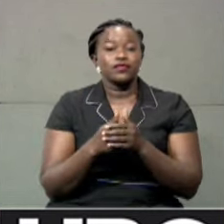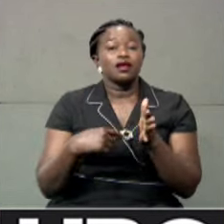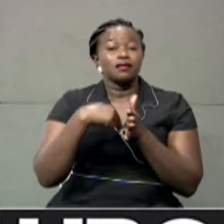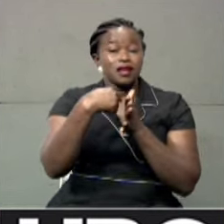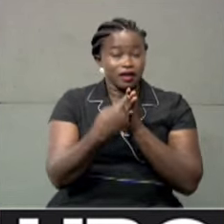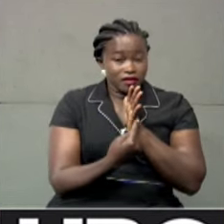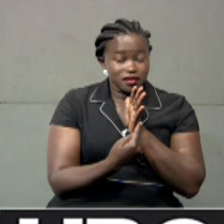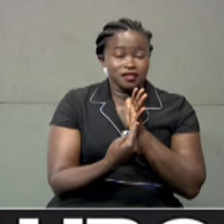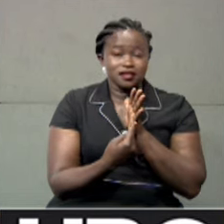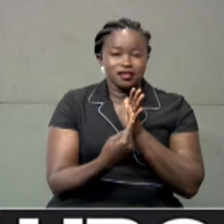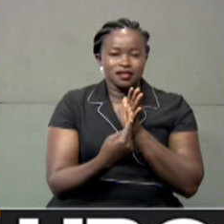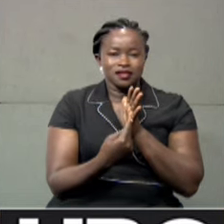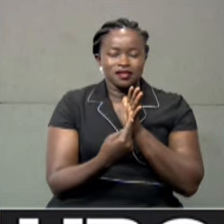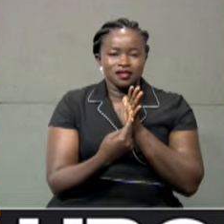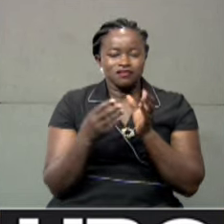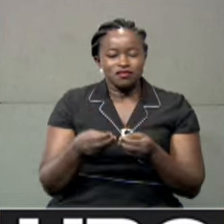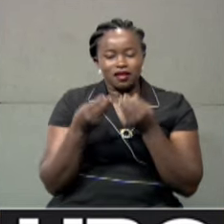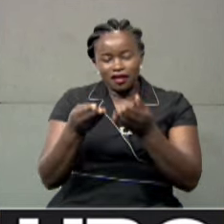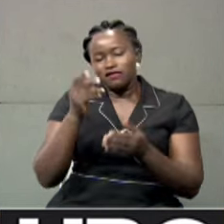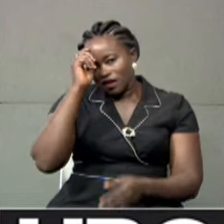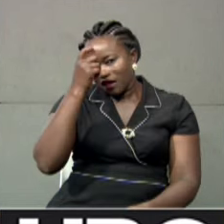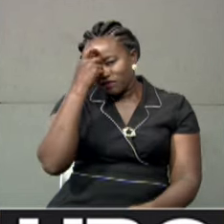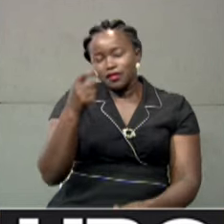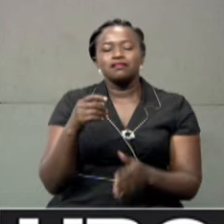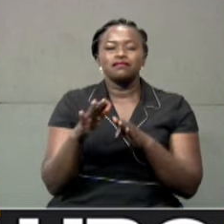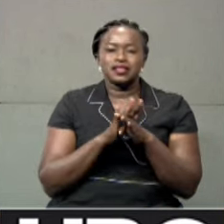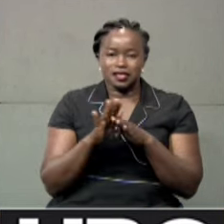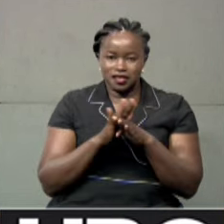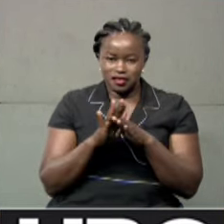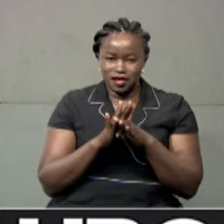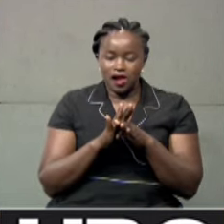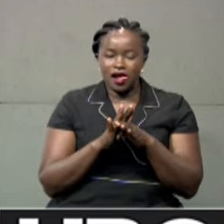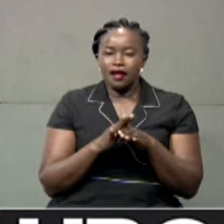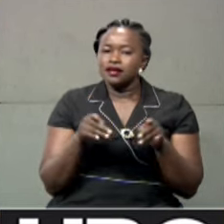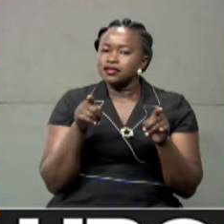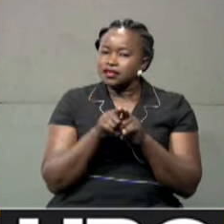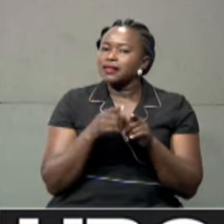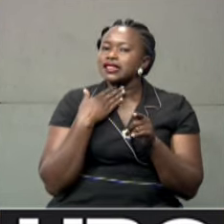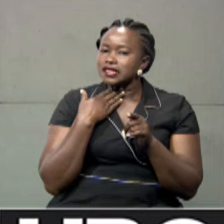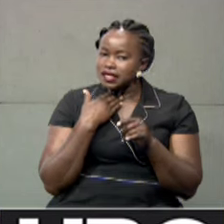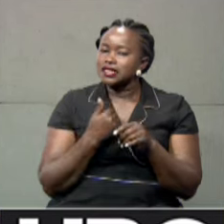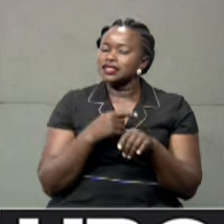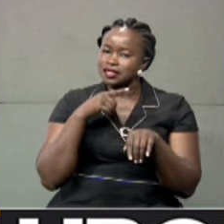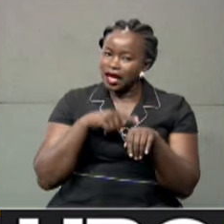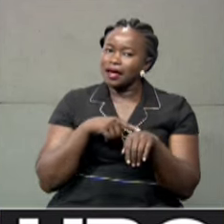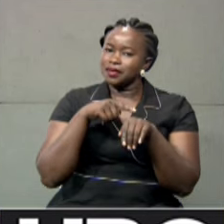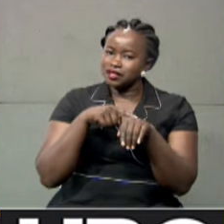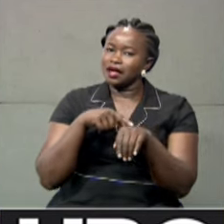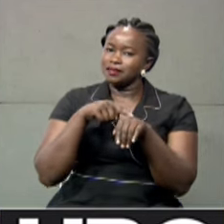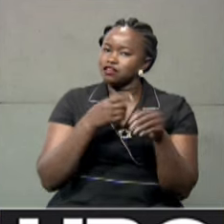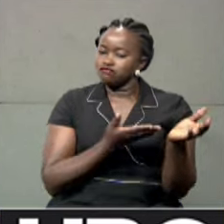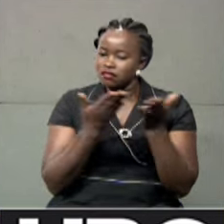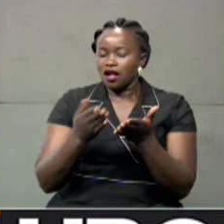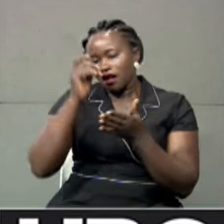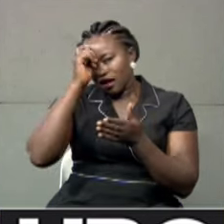priority will be accorded to government business. This will require timely introduction of